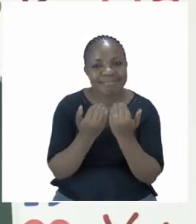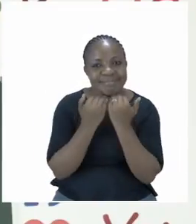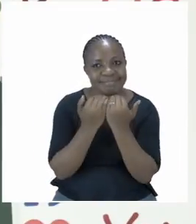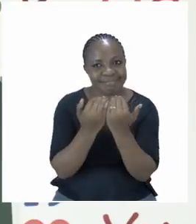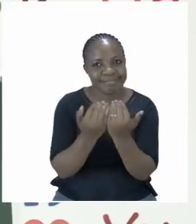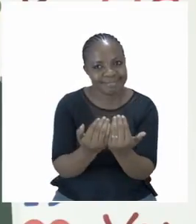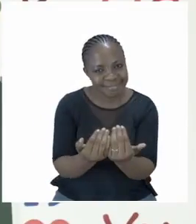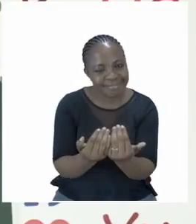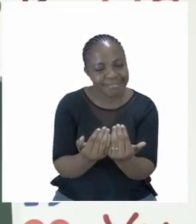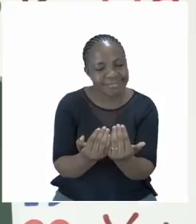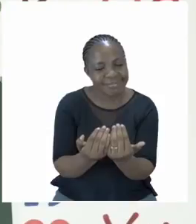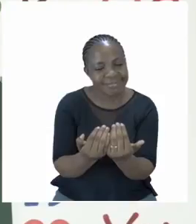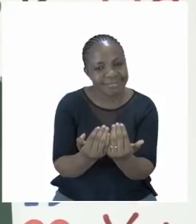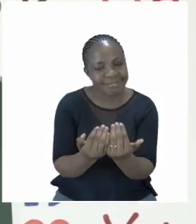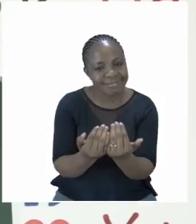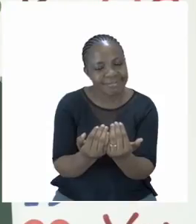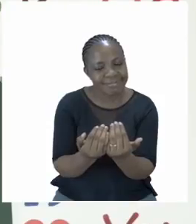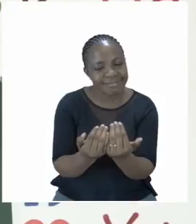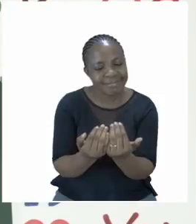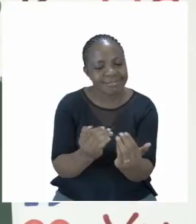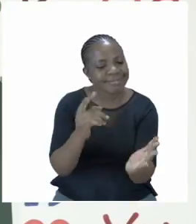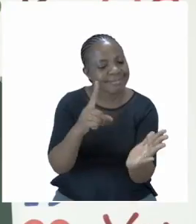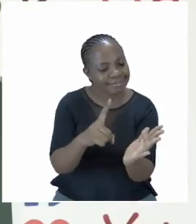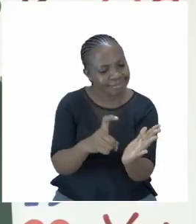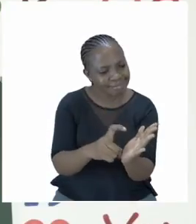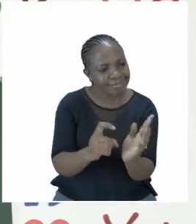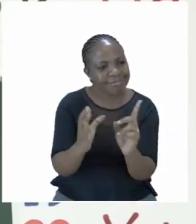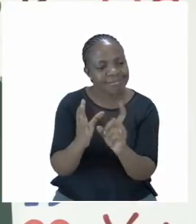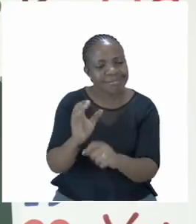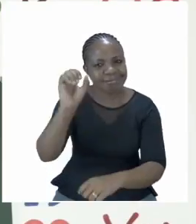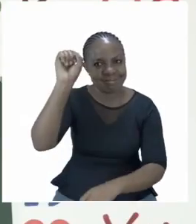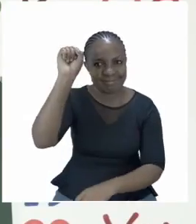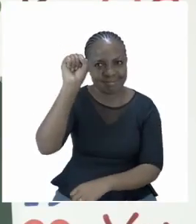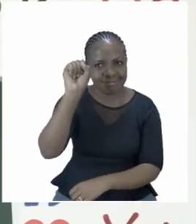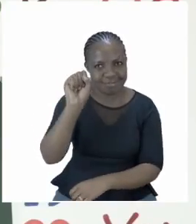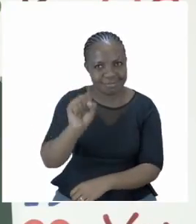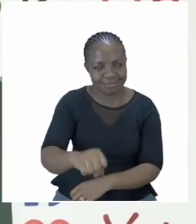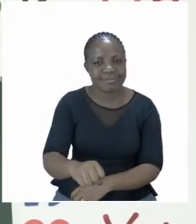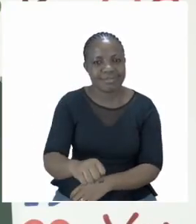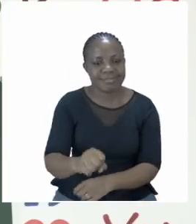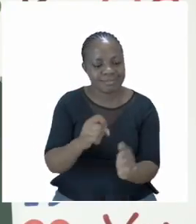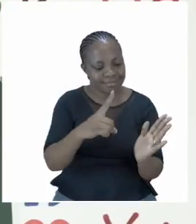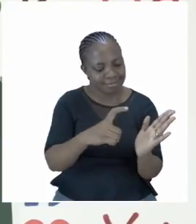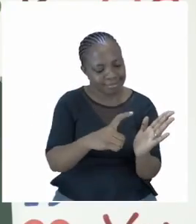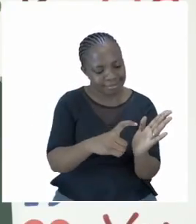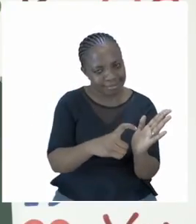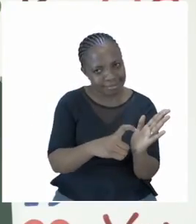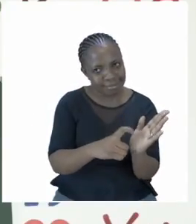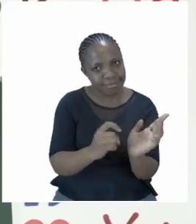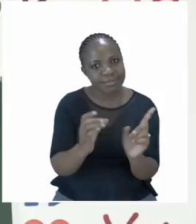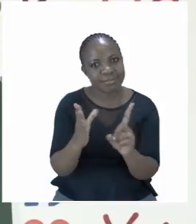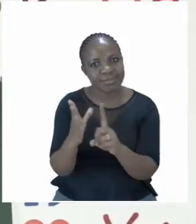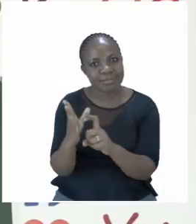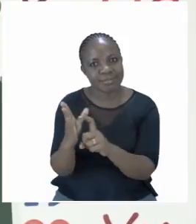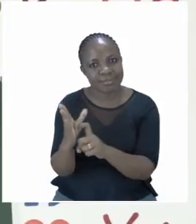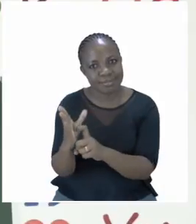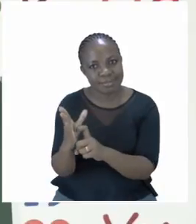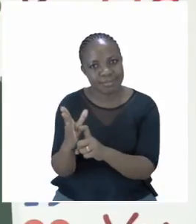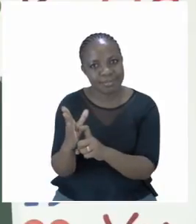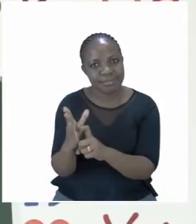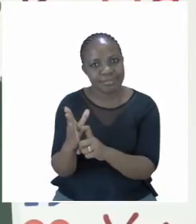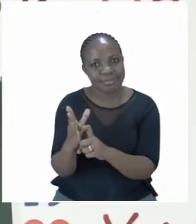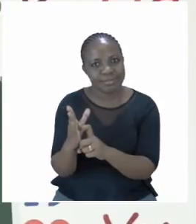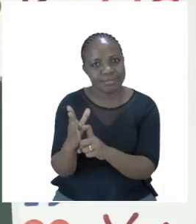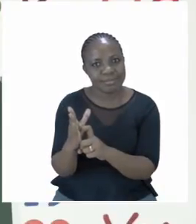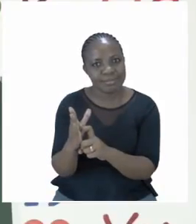for us to sanitize. Let us take our sanitizer and I want